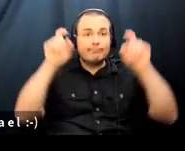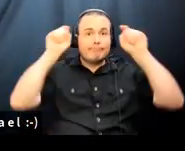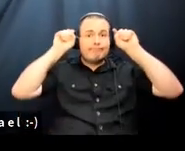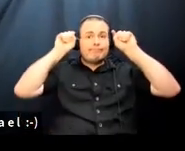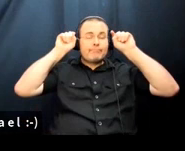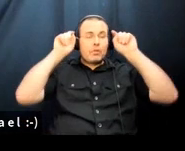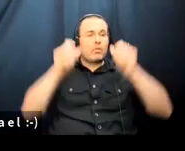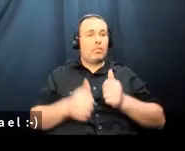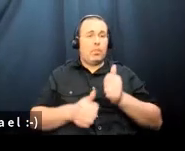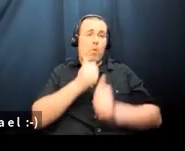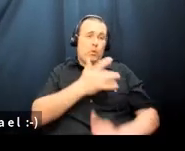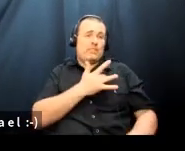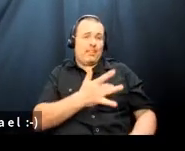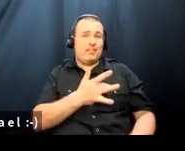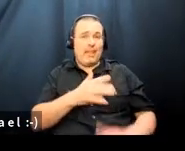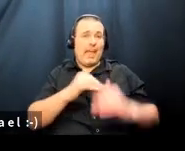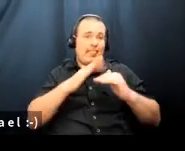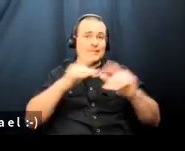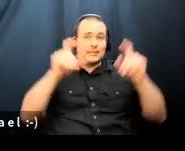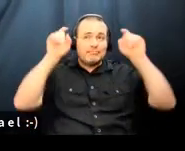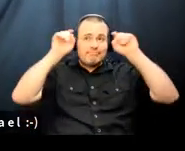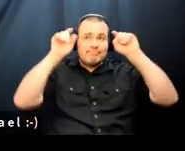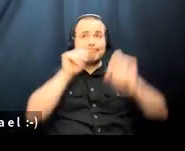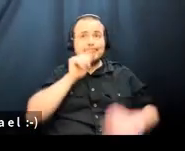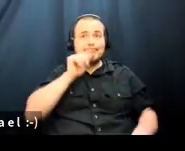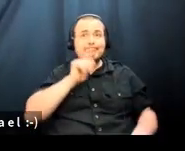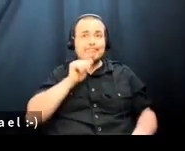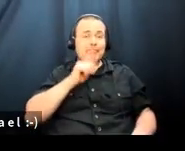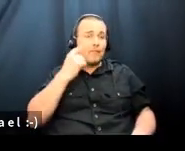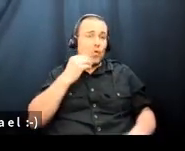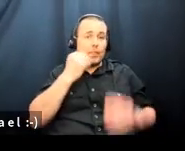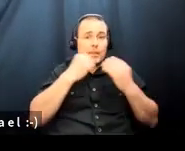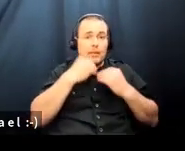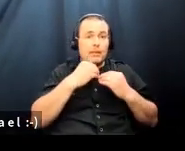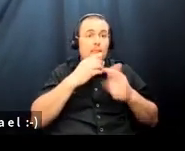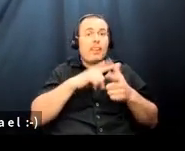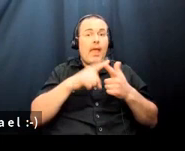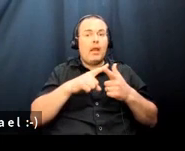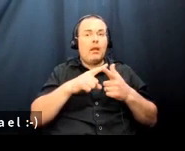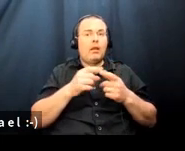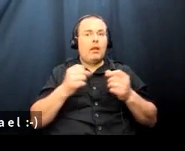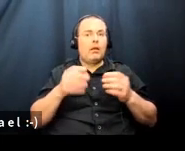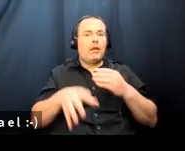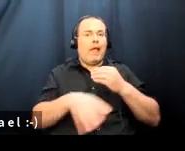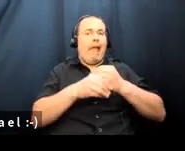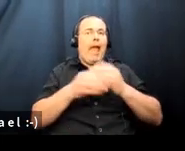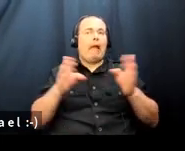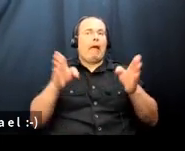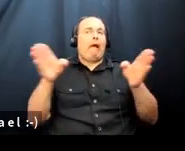tolerate for at least the meal. Then it's 5 minutes before and 5 minutes after, and you add